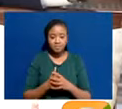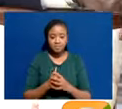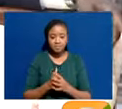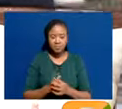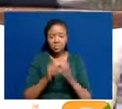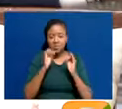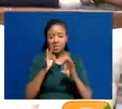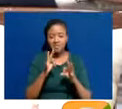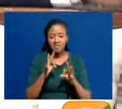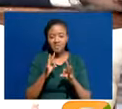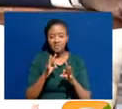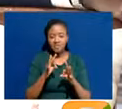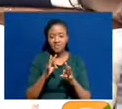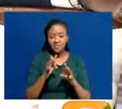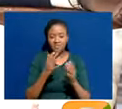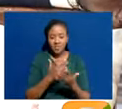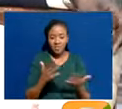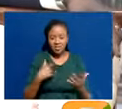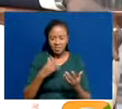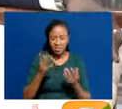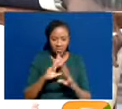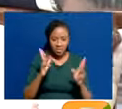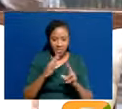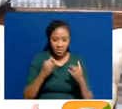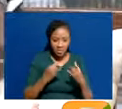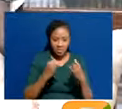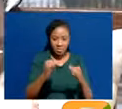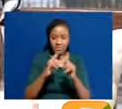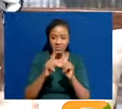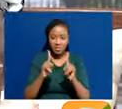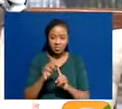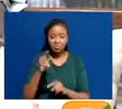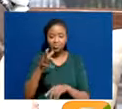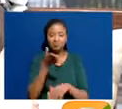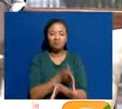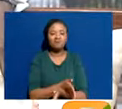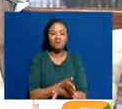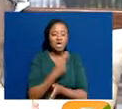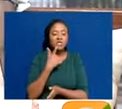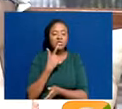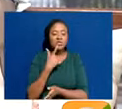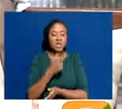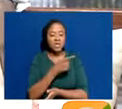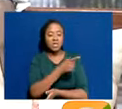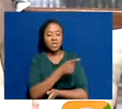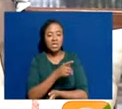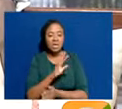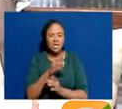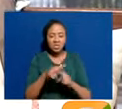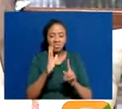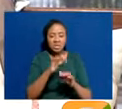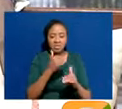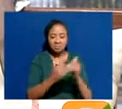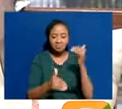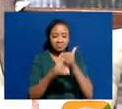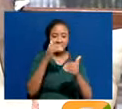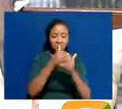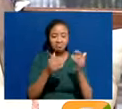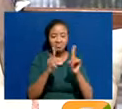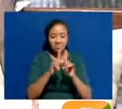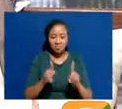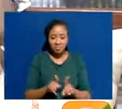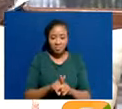things are not approved, we will come and enforce. But also yourself, don't just sit and look at somebody from the time he starts building. When he's gone 3 floors is